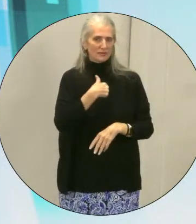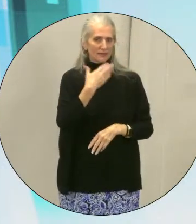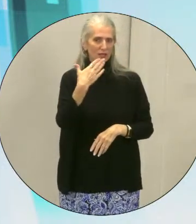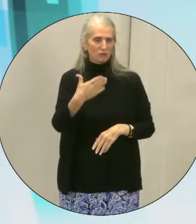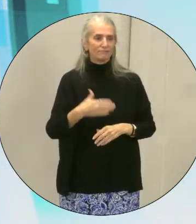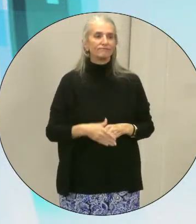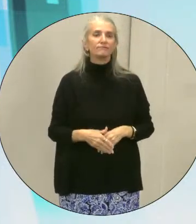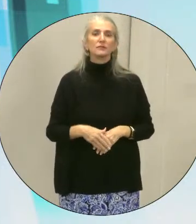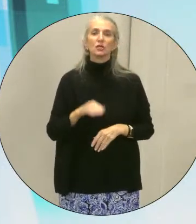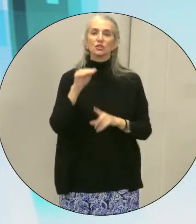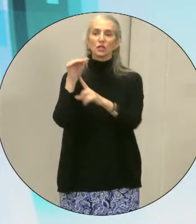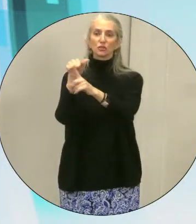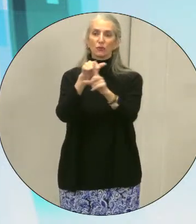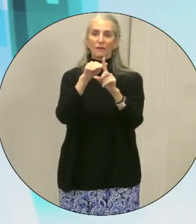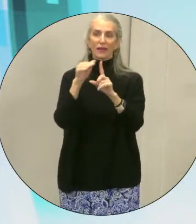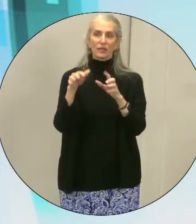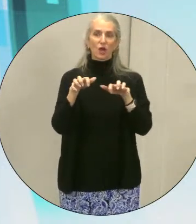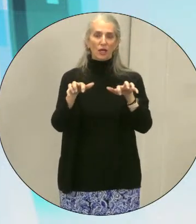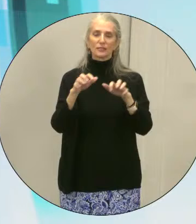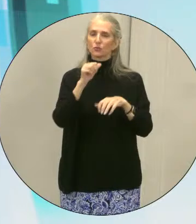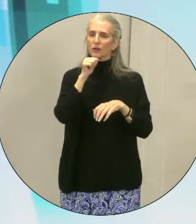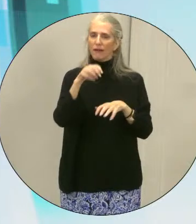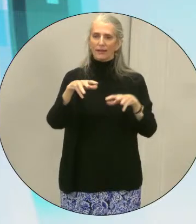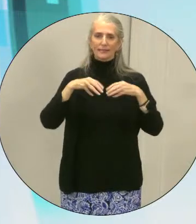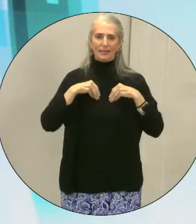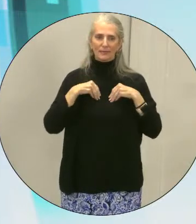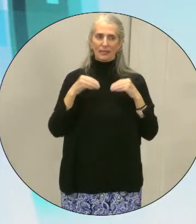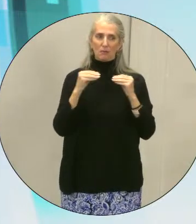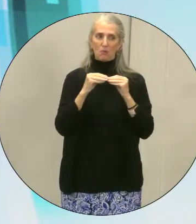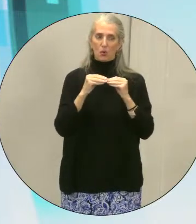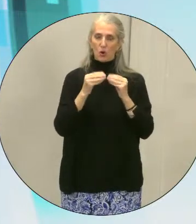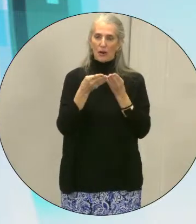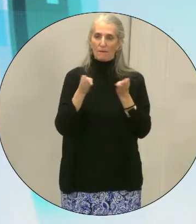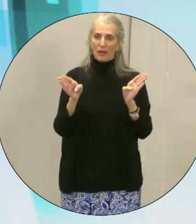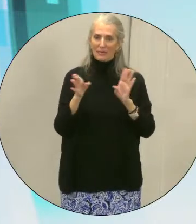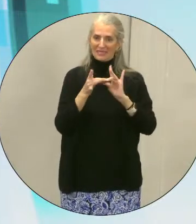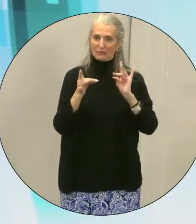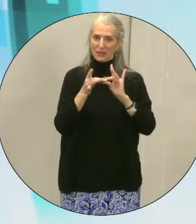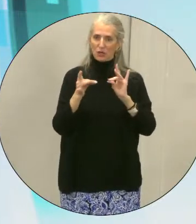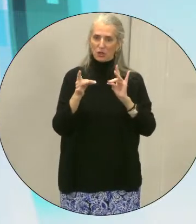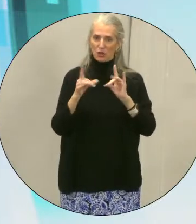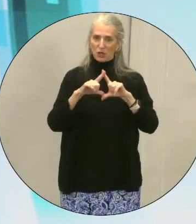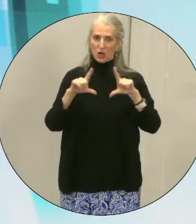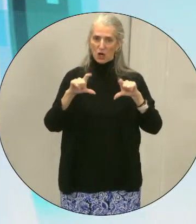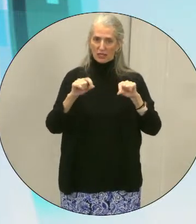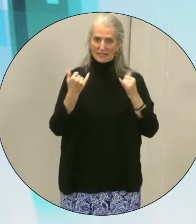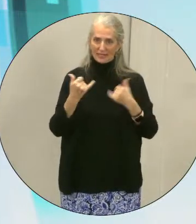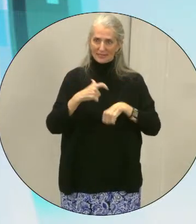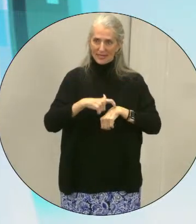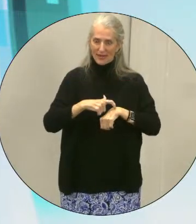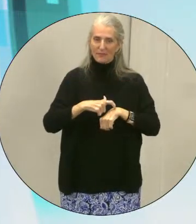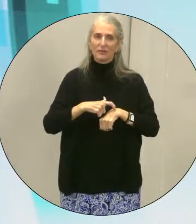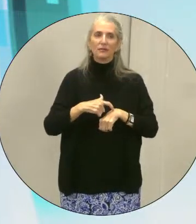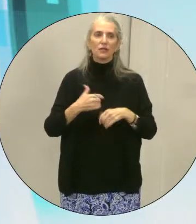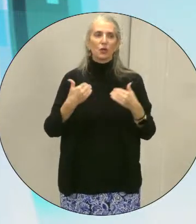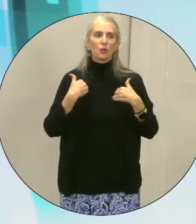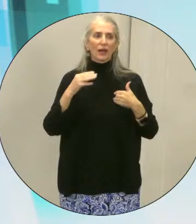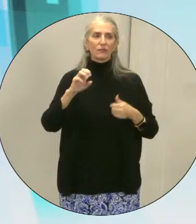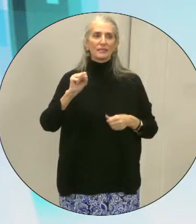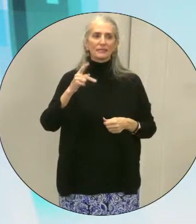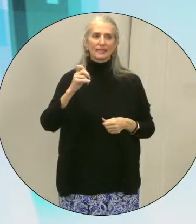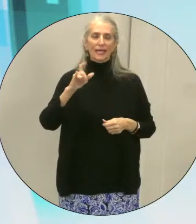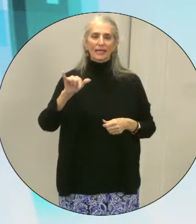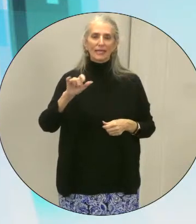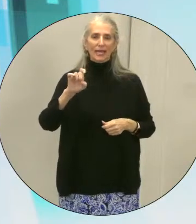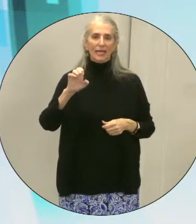to remind the audience, we are not accepting any more public speaker cards at this time. We have Miss Kelly Edgar,